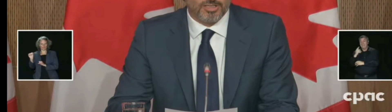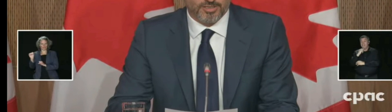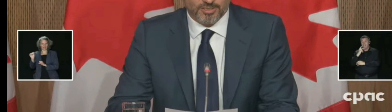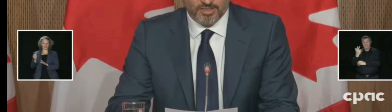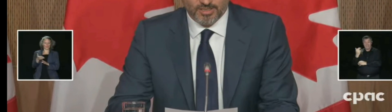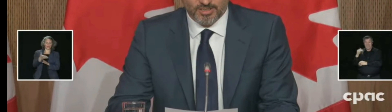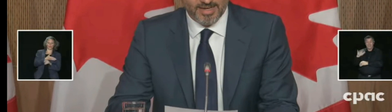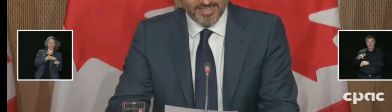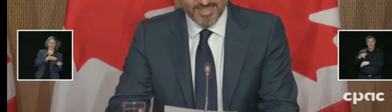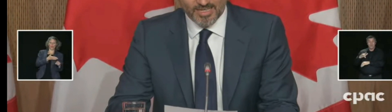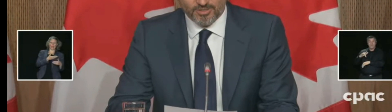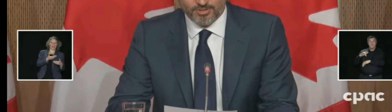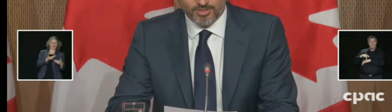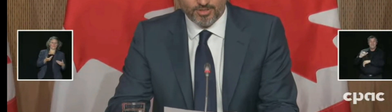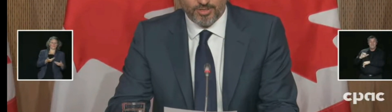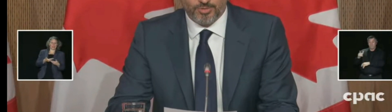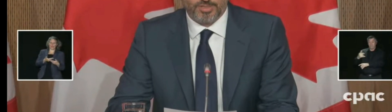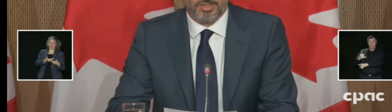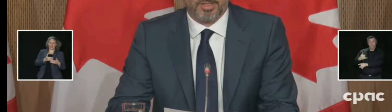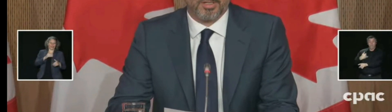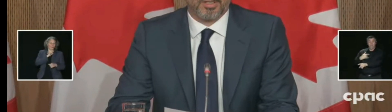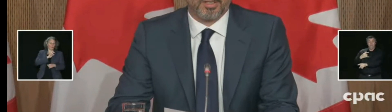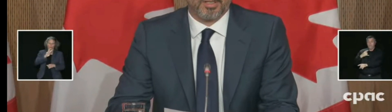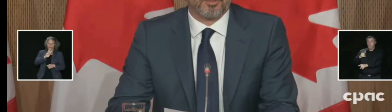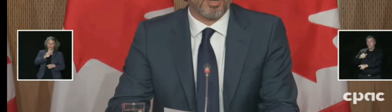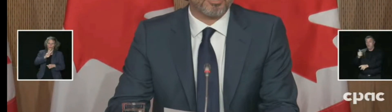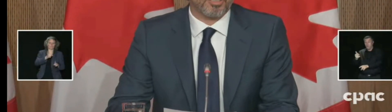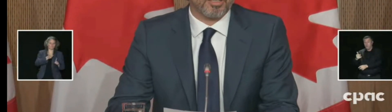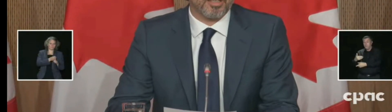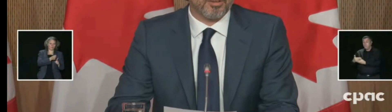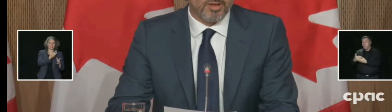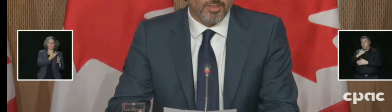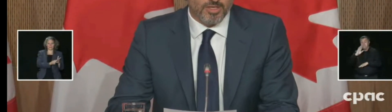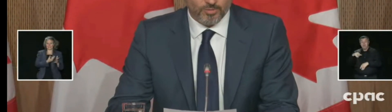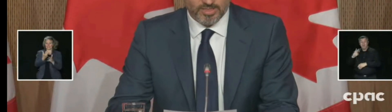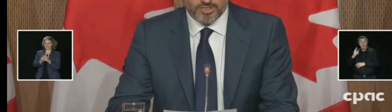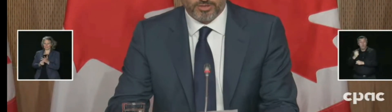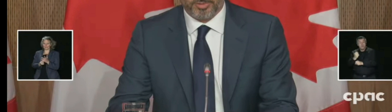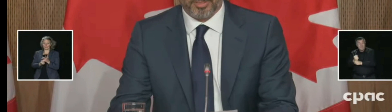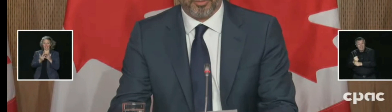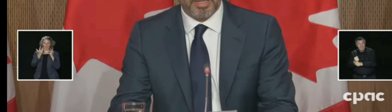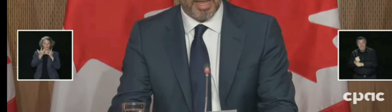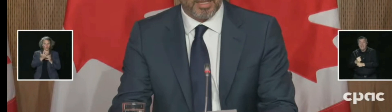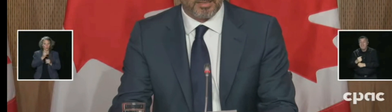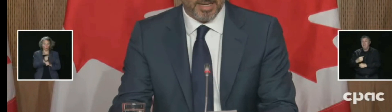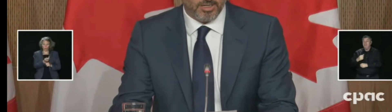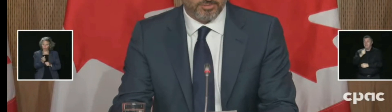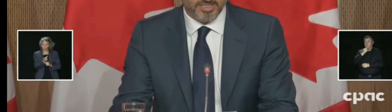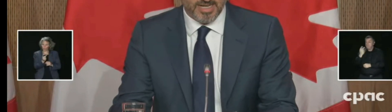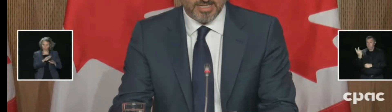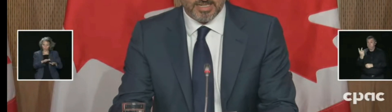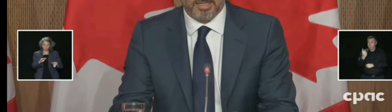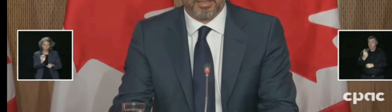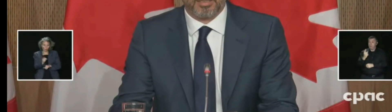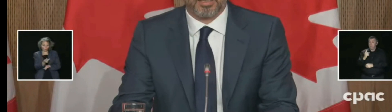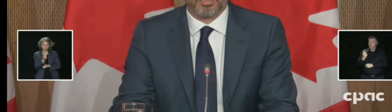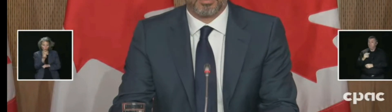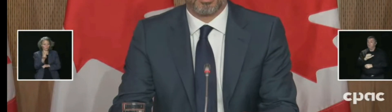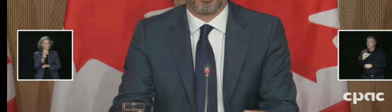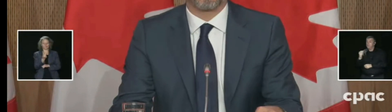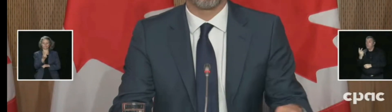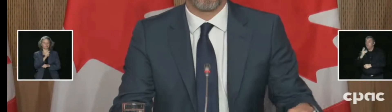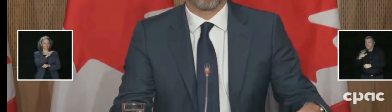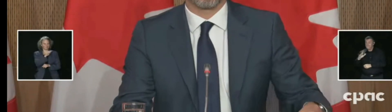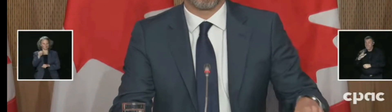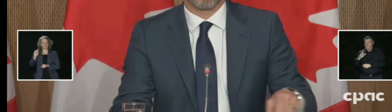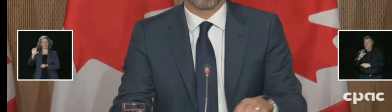a toddler who hadn't yet turned two. And tragically, they're not the only children who've been taken by COVID-19.